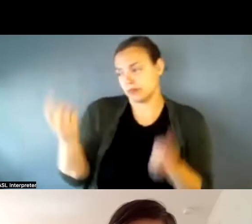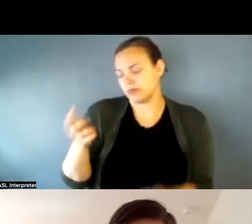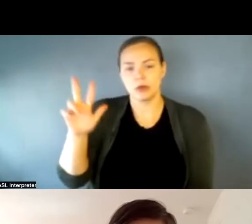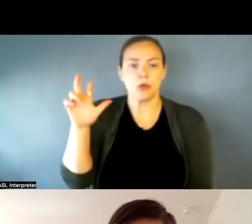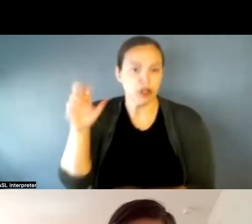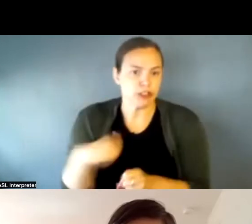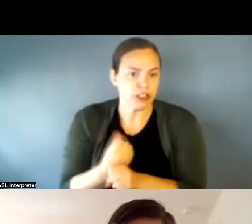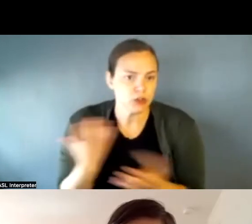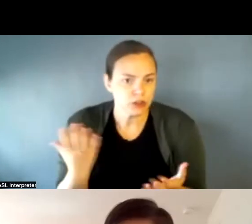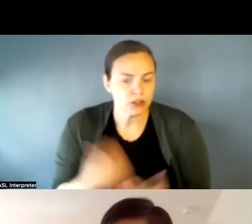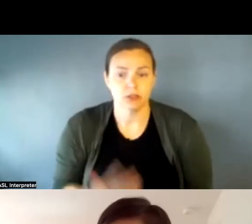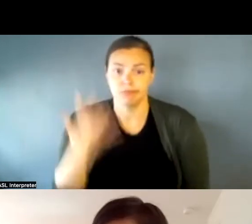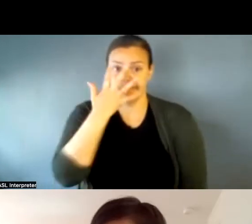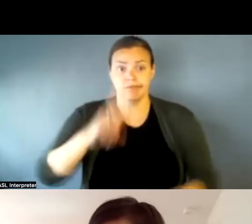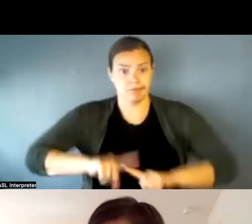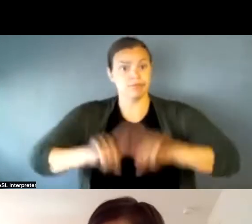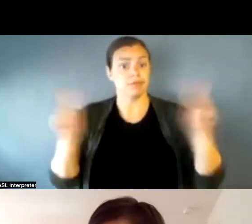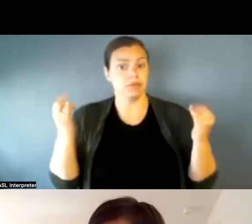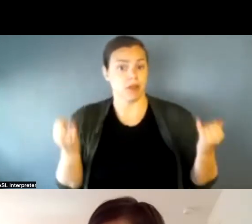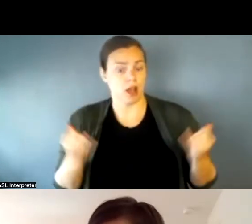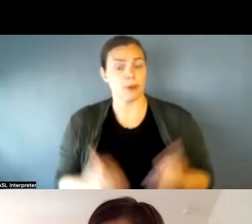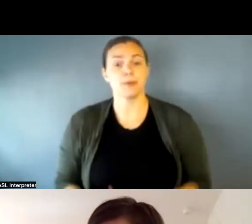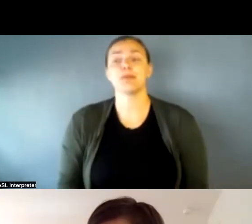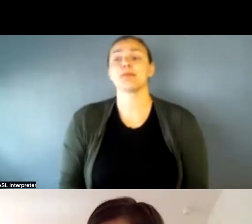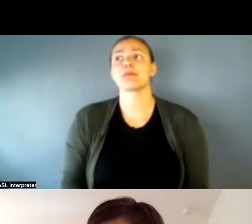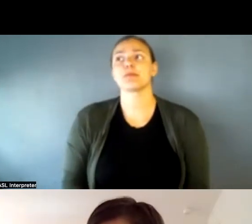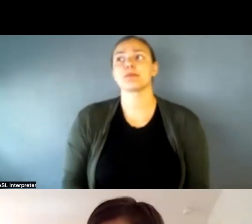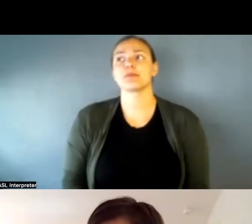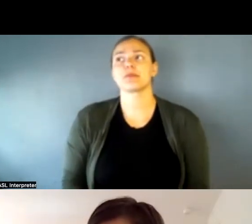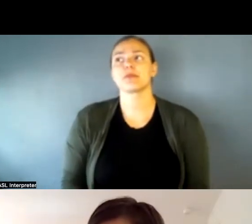years. And